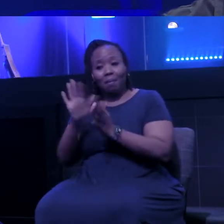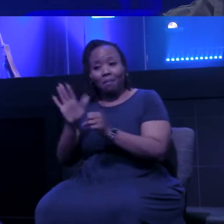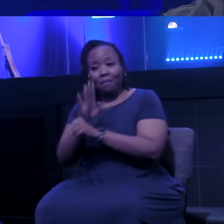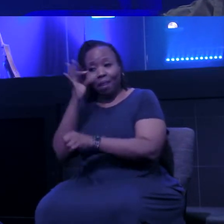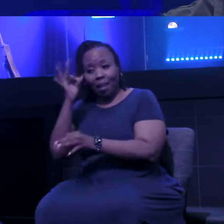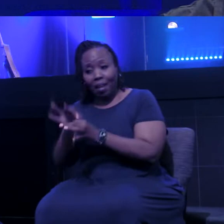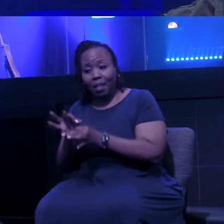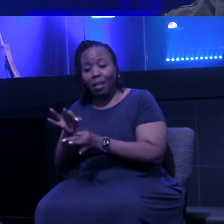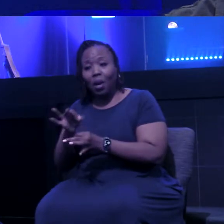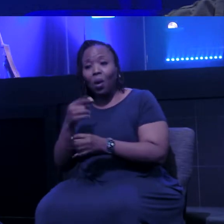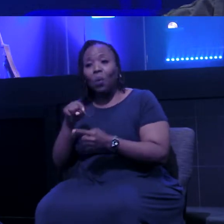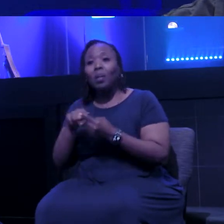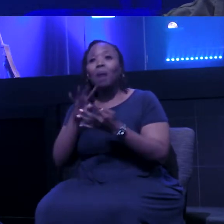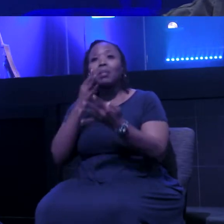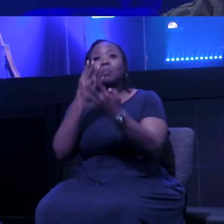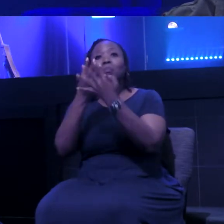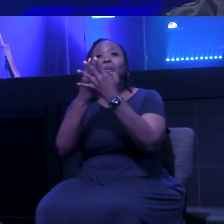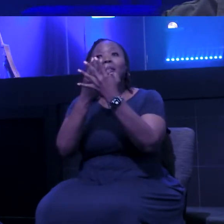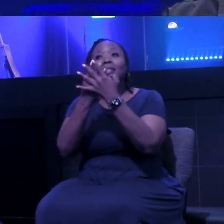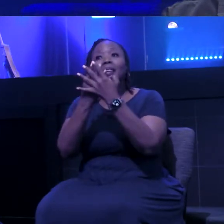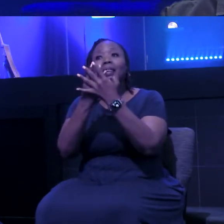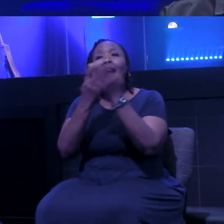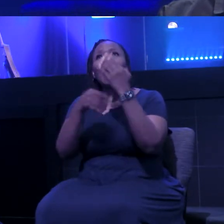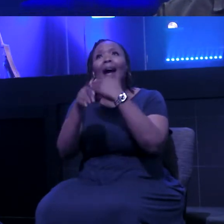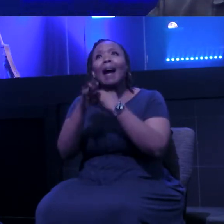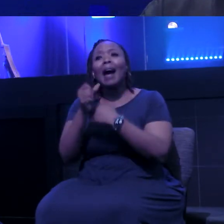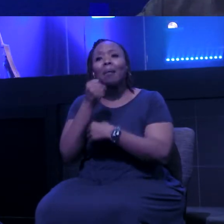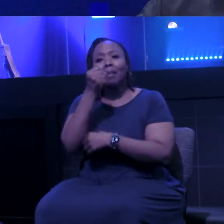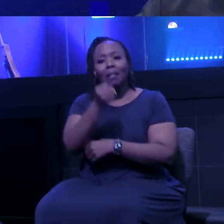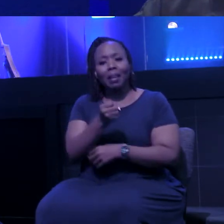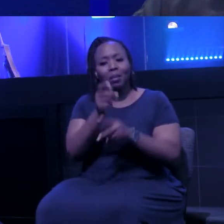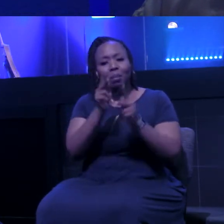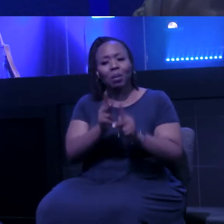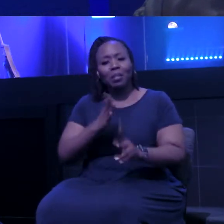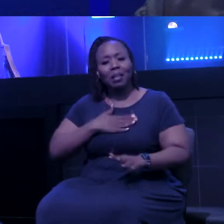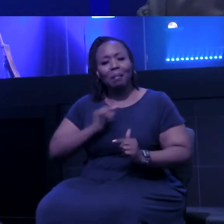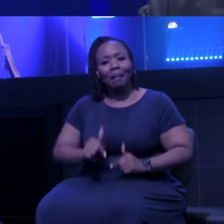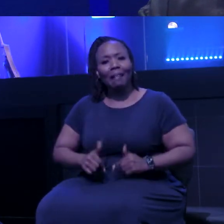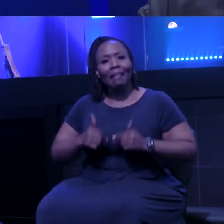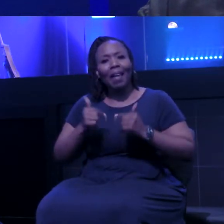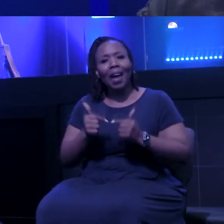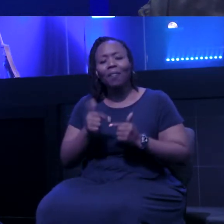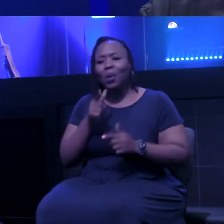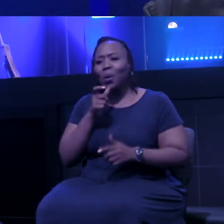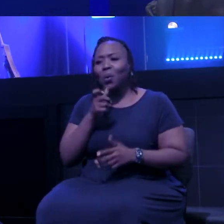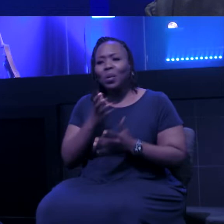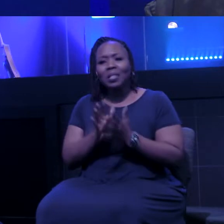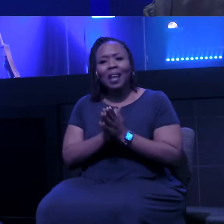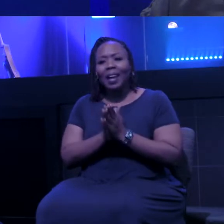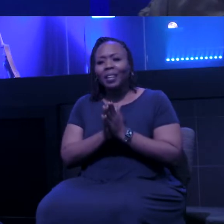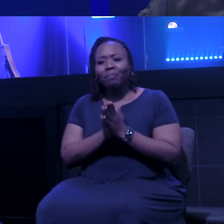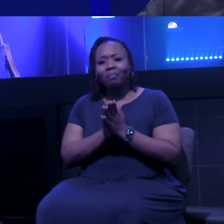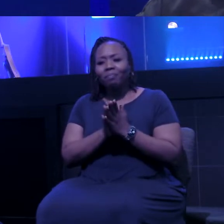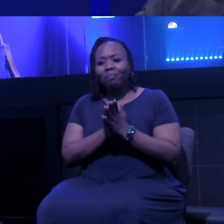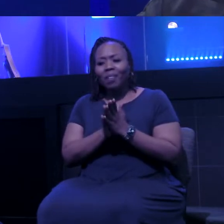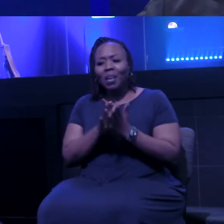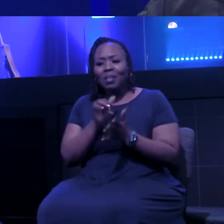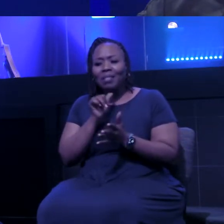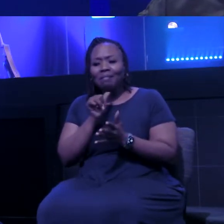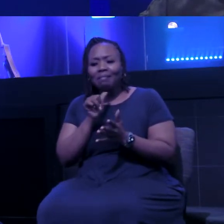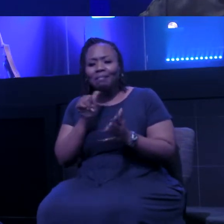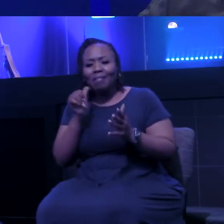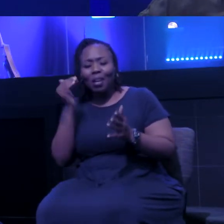prison, God placed somebody in my life who was very renowned and known in that